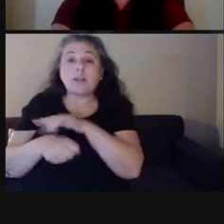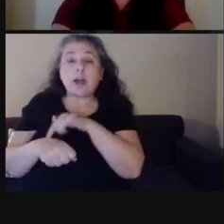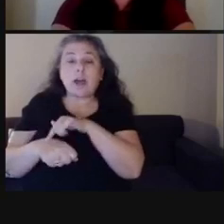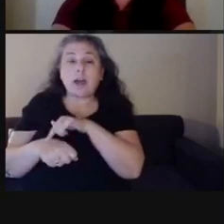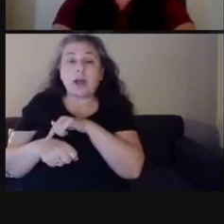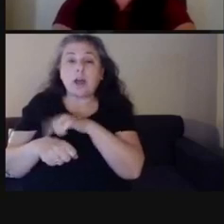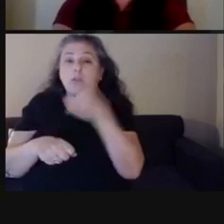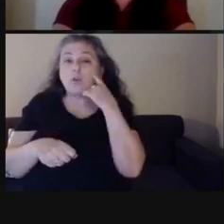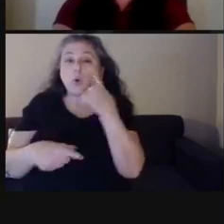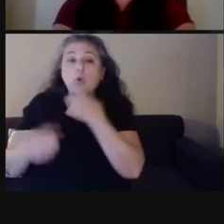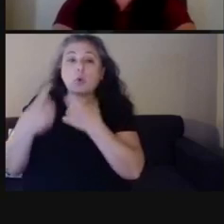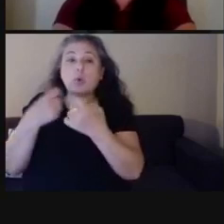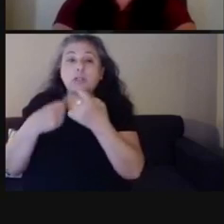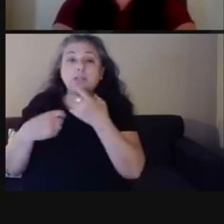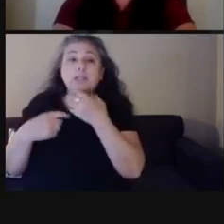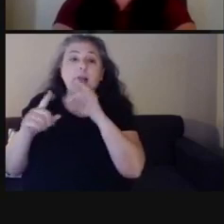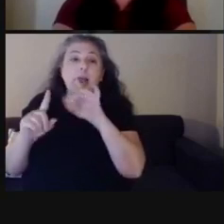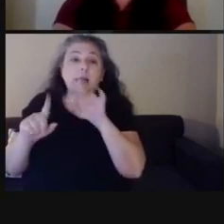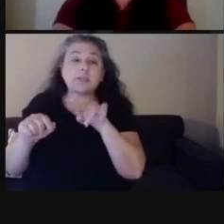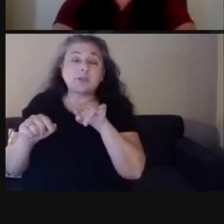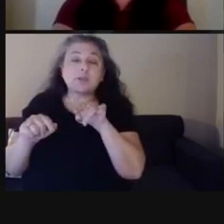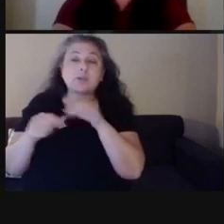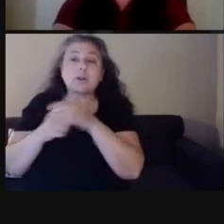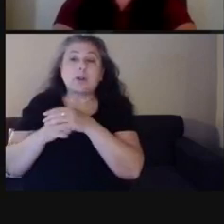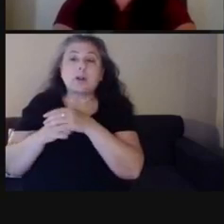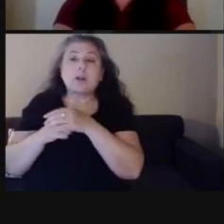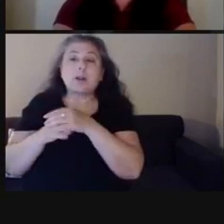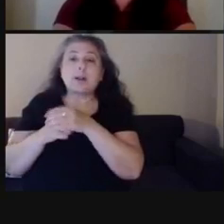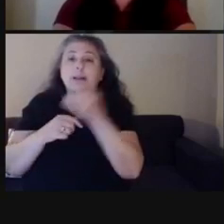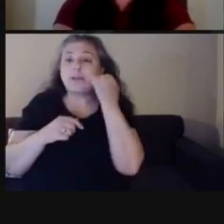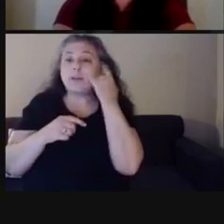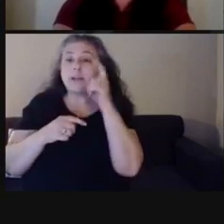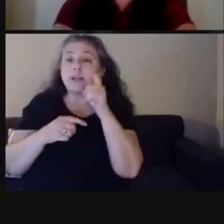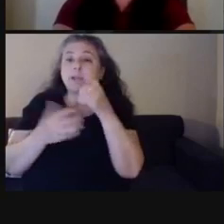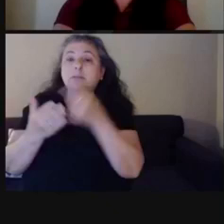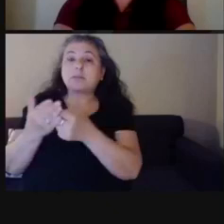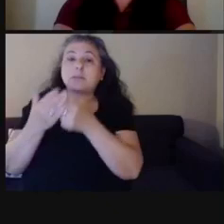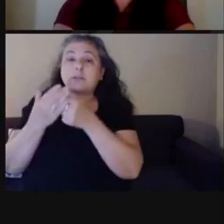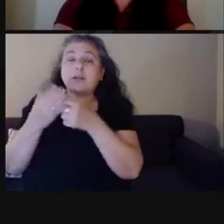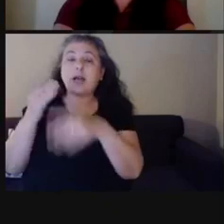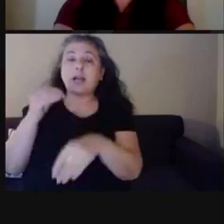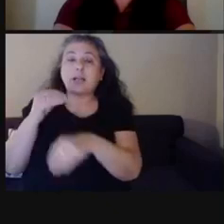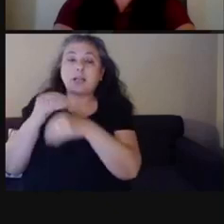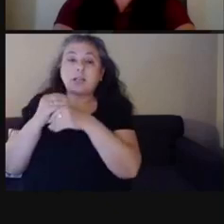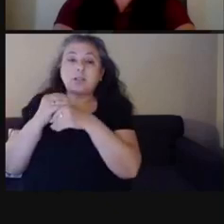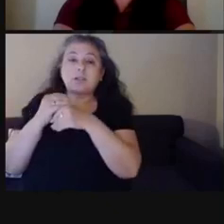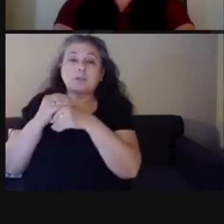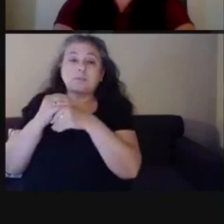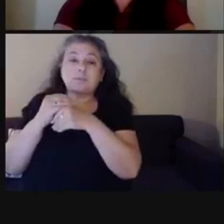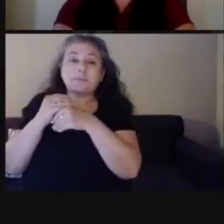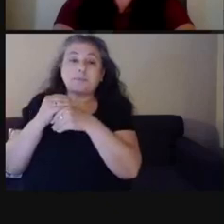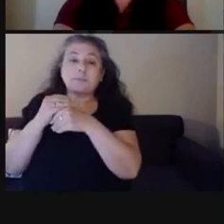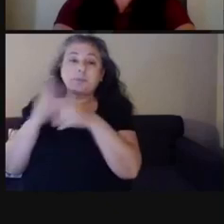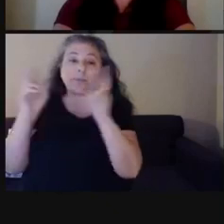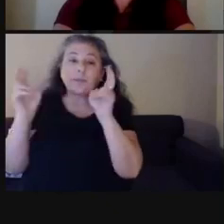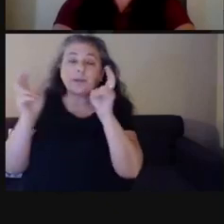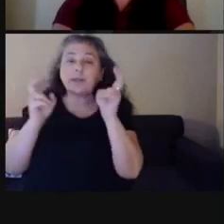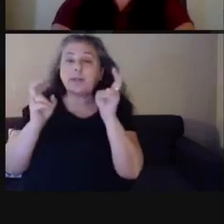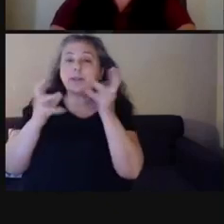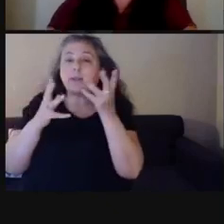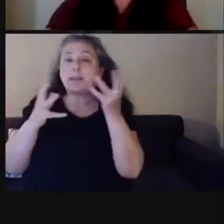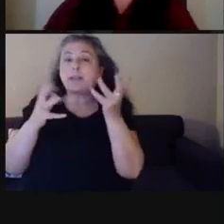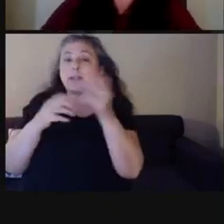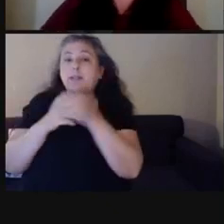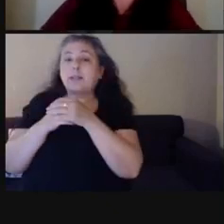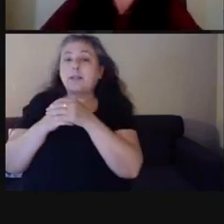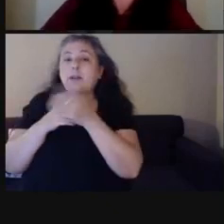for questions and answers. Or if I needed to cover any additional topics or additional things.